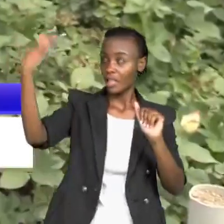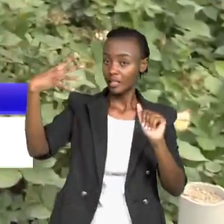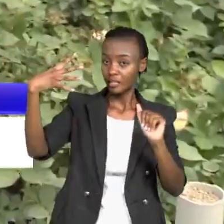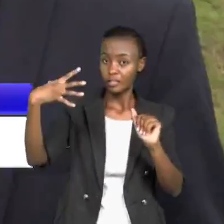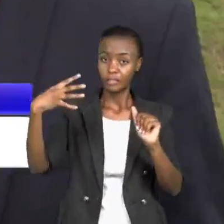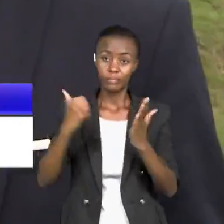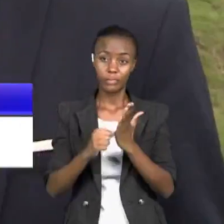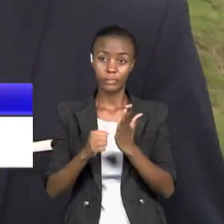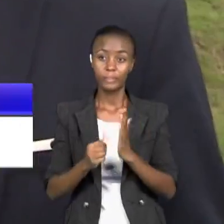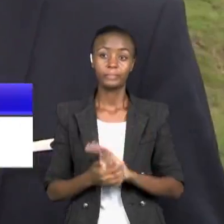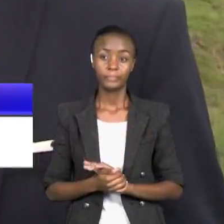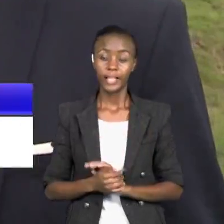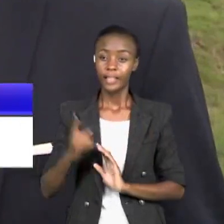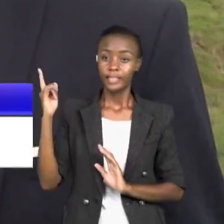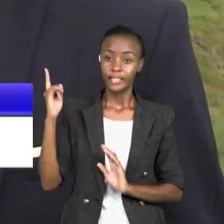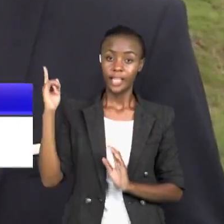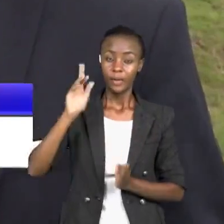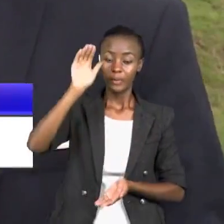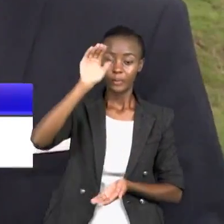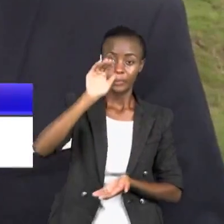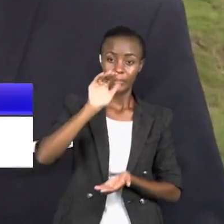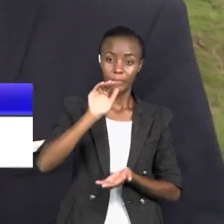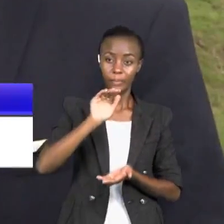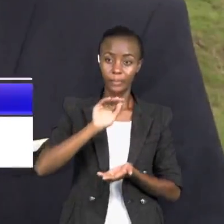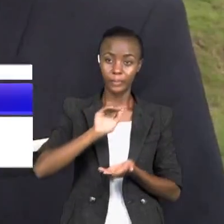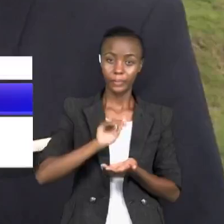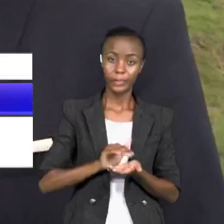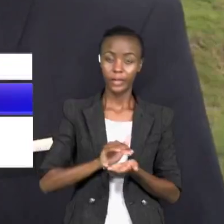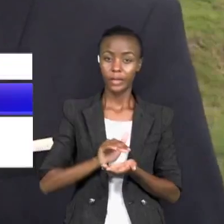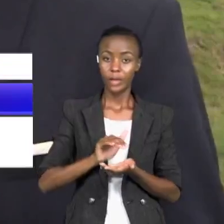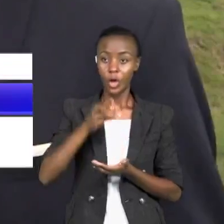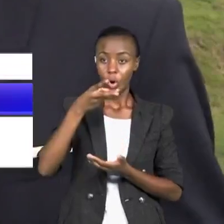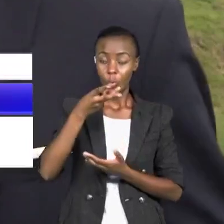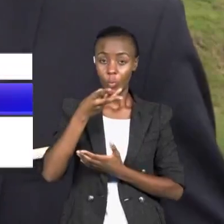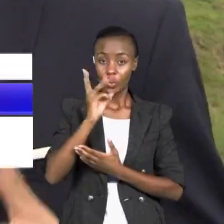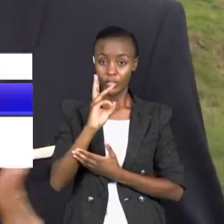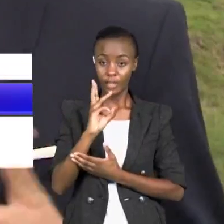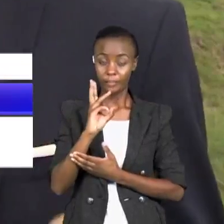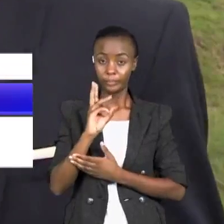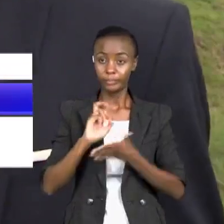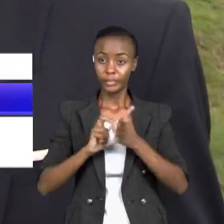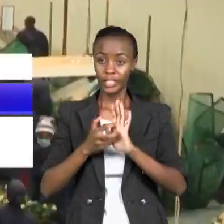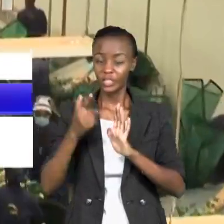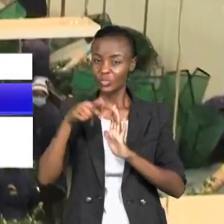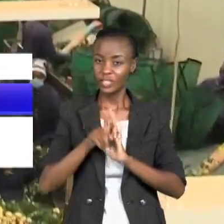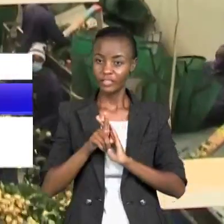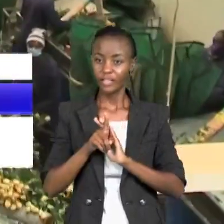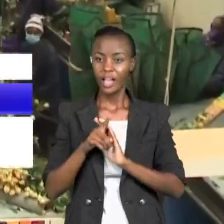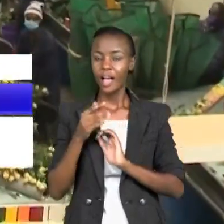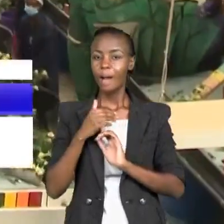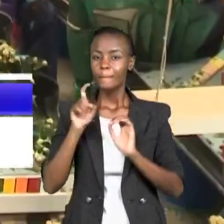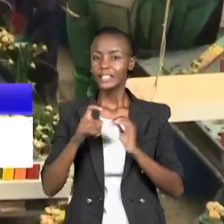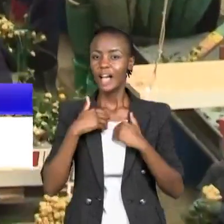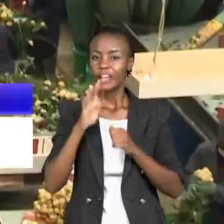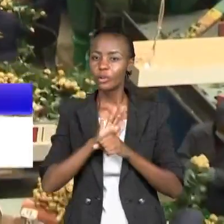farm. It reduces the evaporation of water in the reservoir, so that means you have to pump less water. There